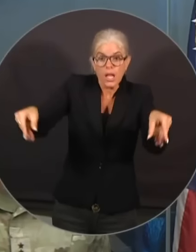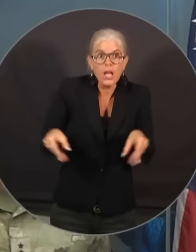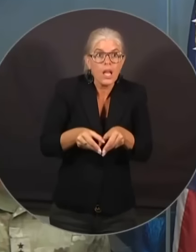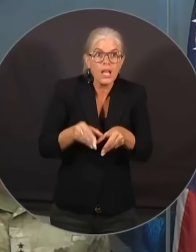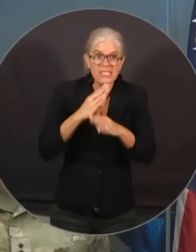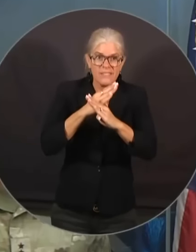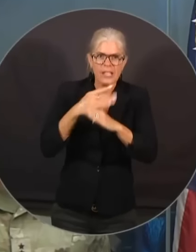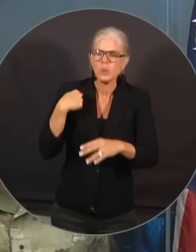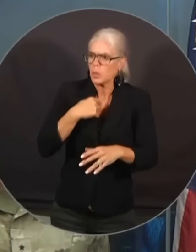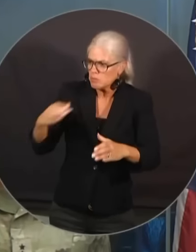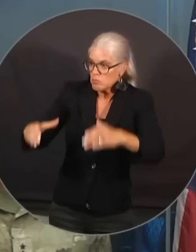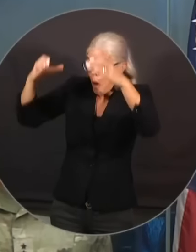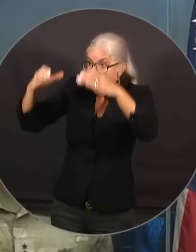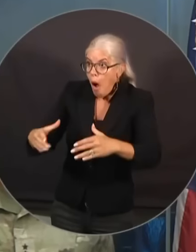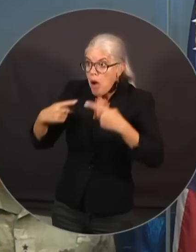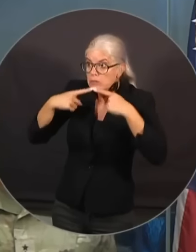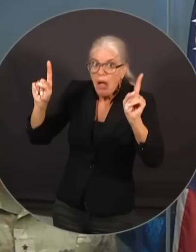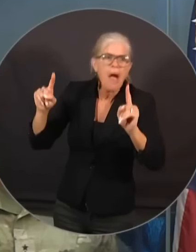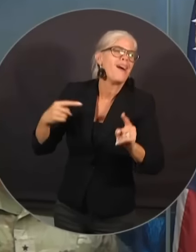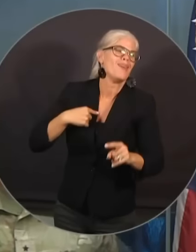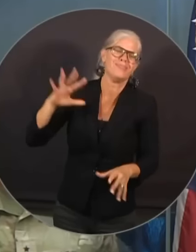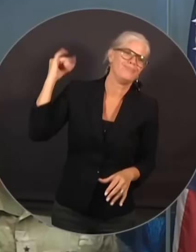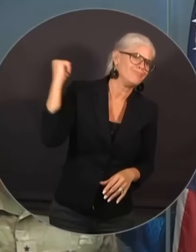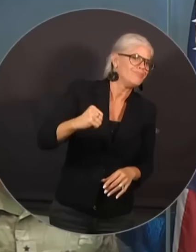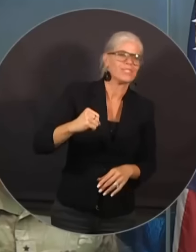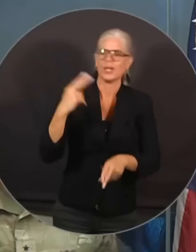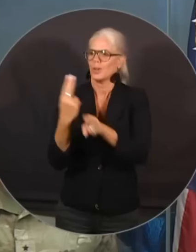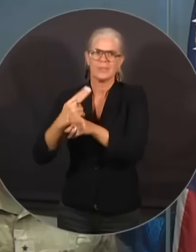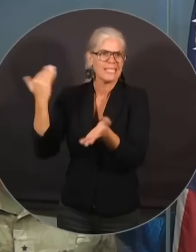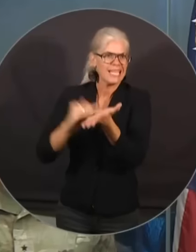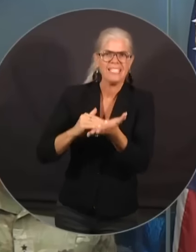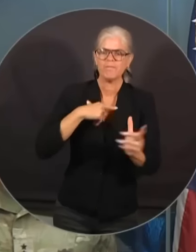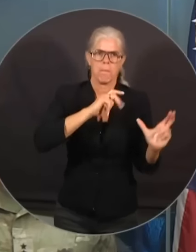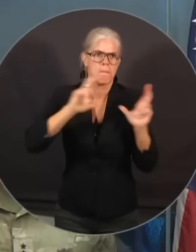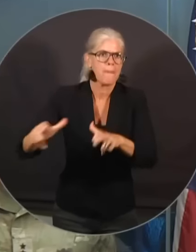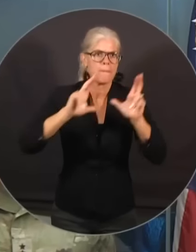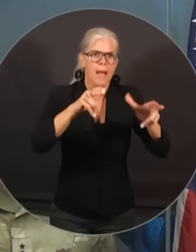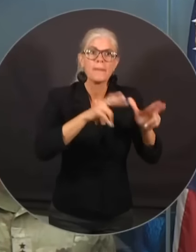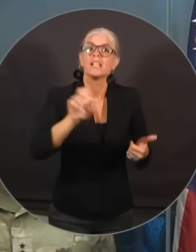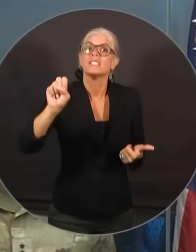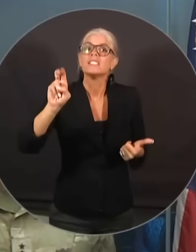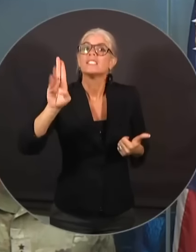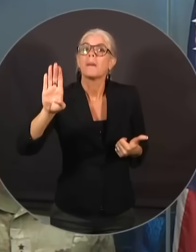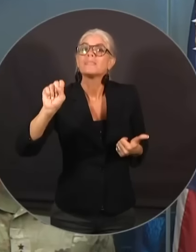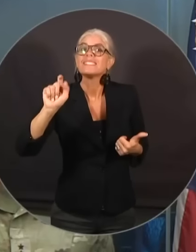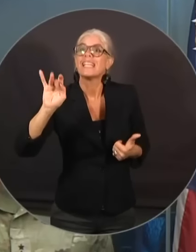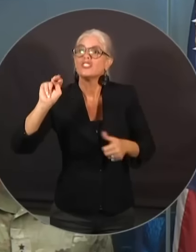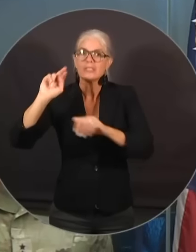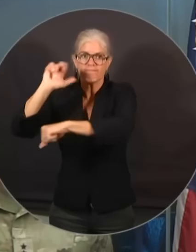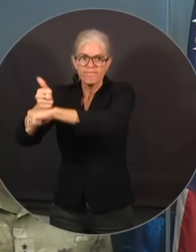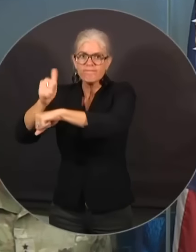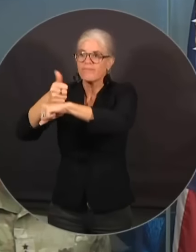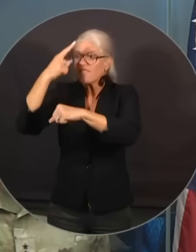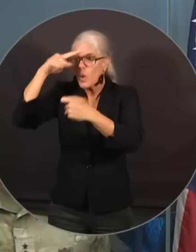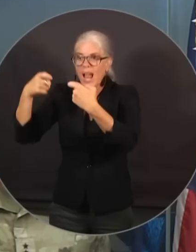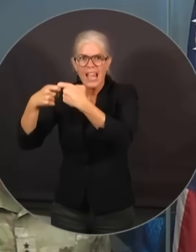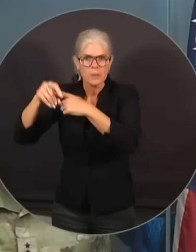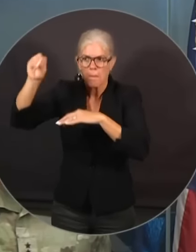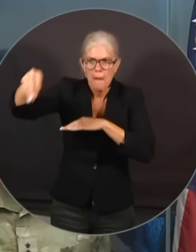stations, utility substations. We have some of the electrical. I mean, the state doesn't obviously run the